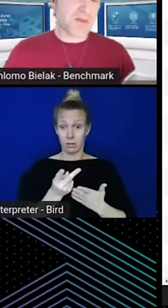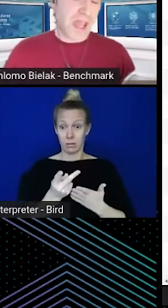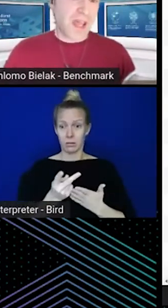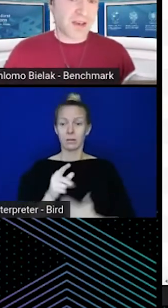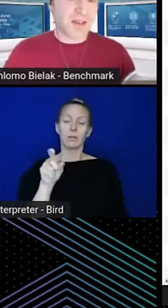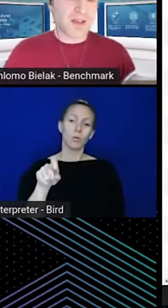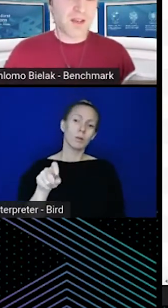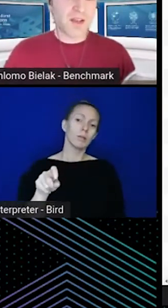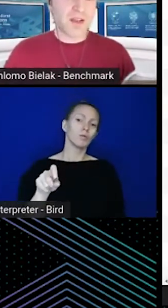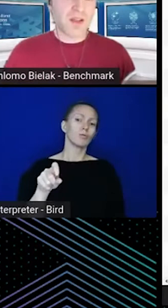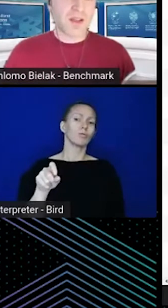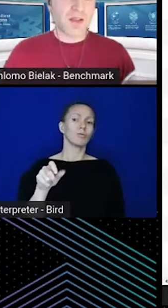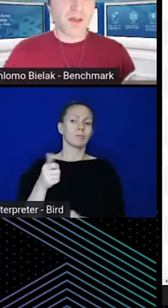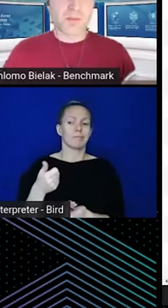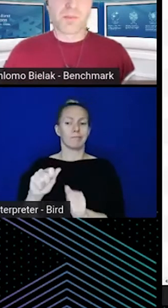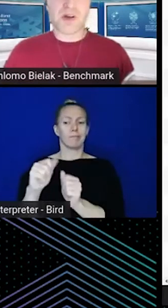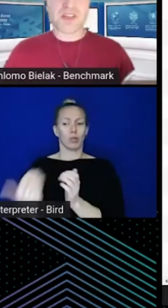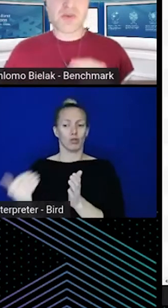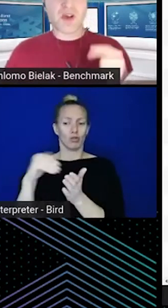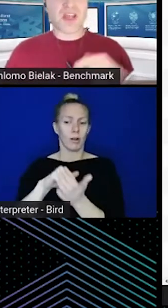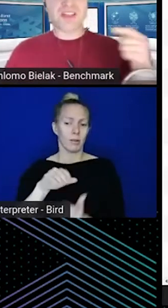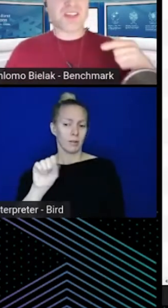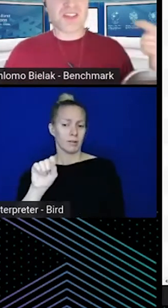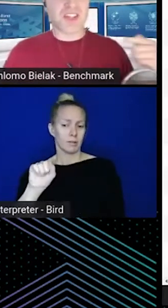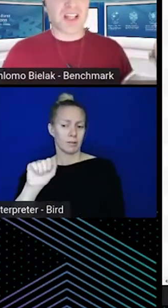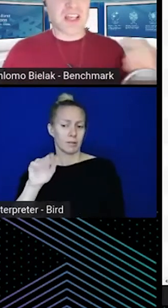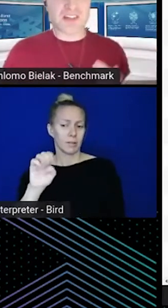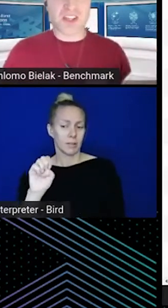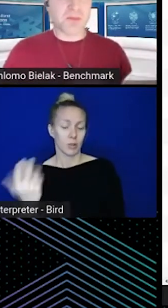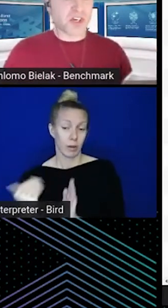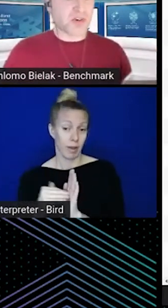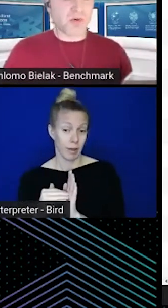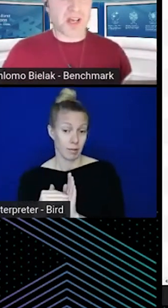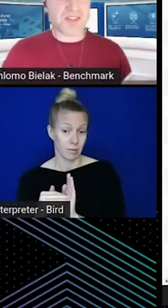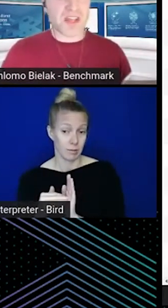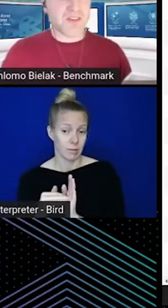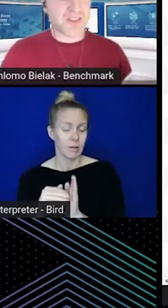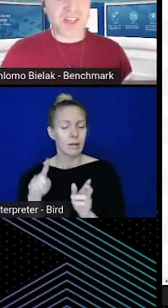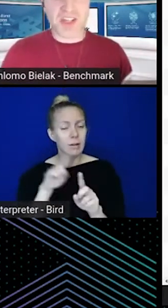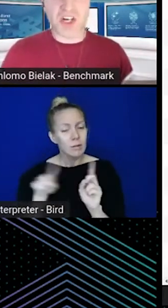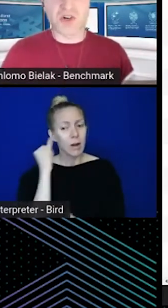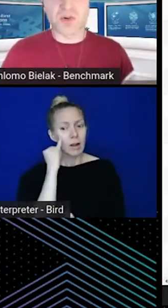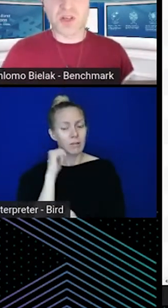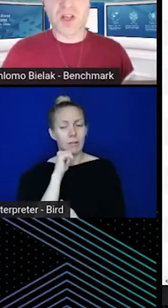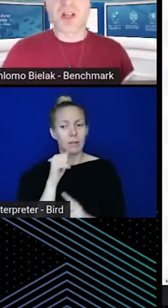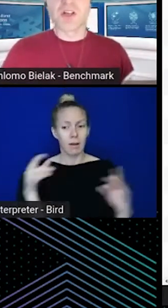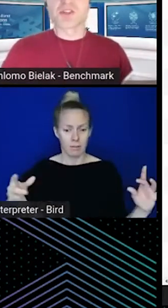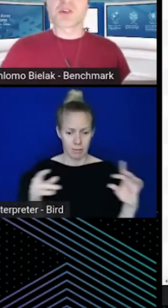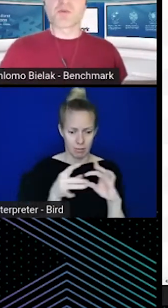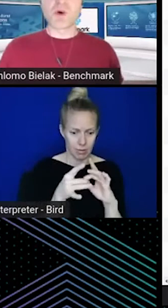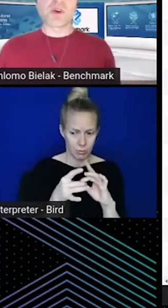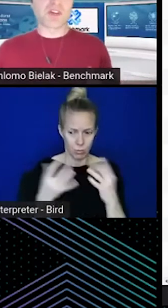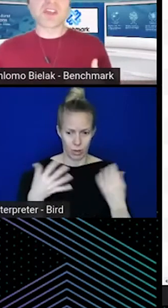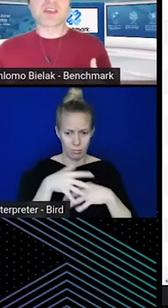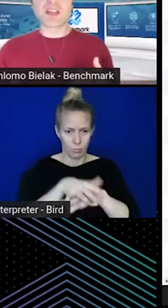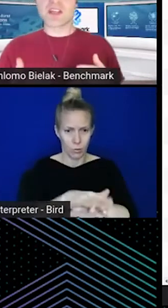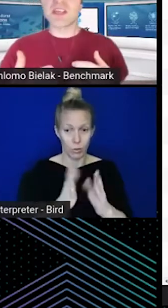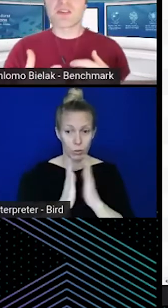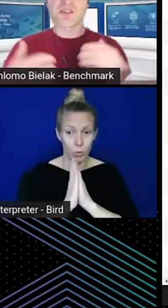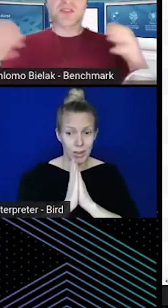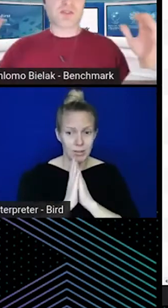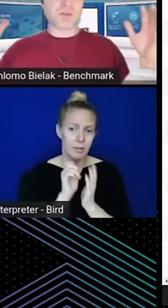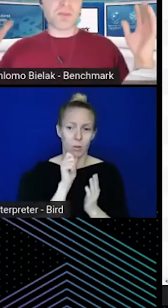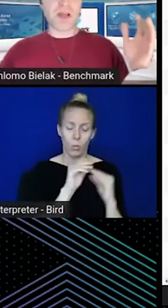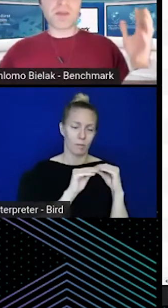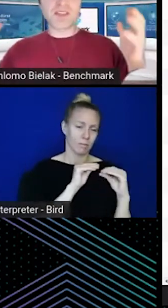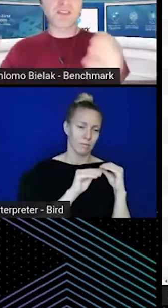if you can, but it's not linked to the merge request and fixing the code. So what we're articulating here